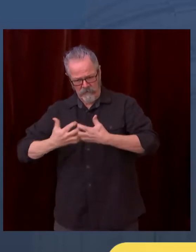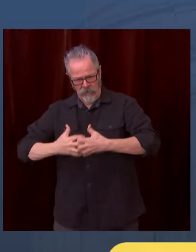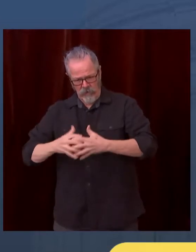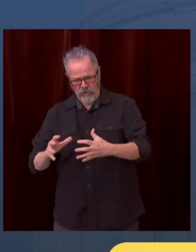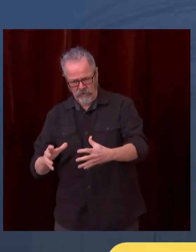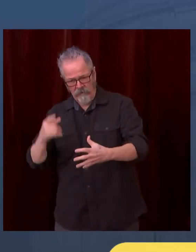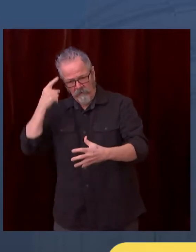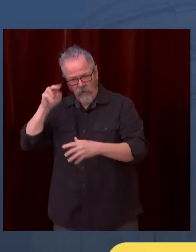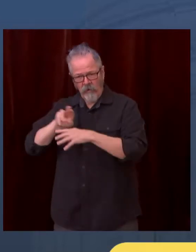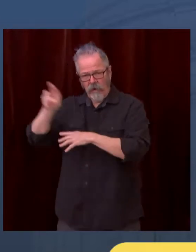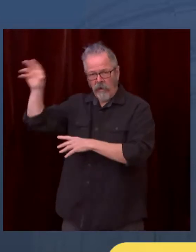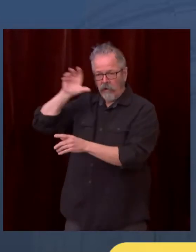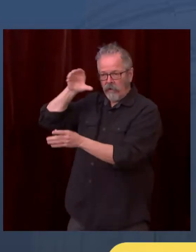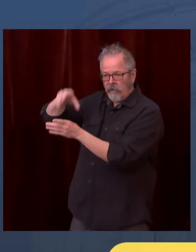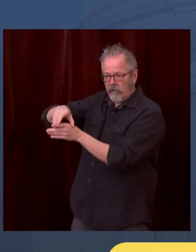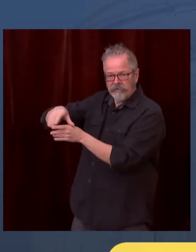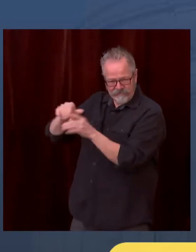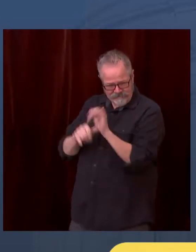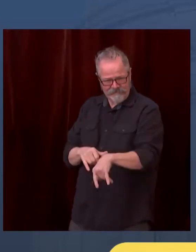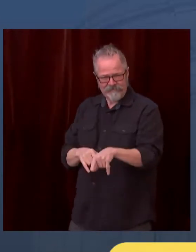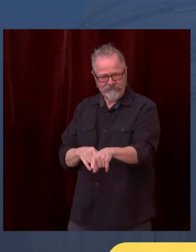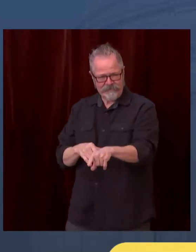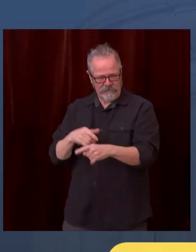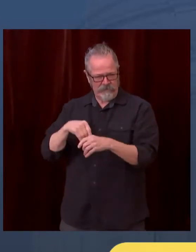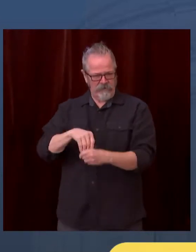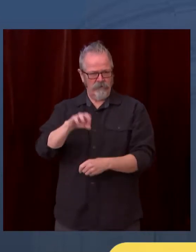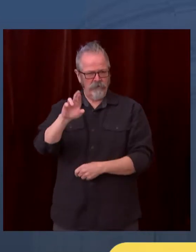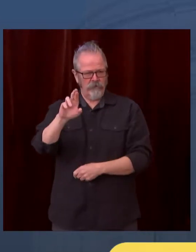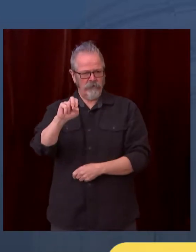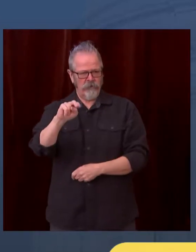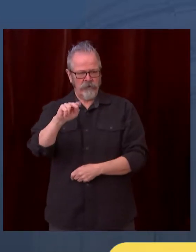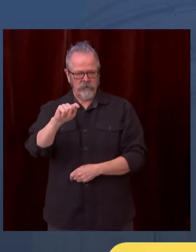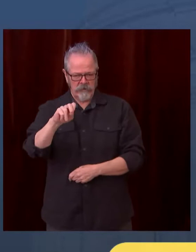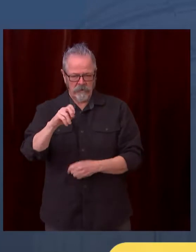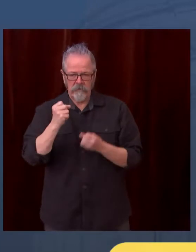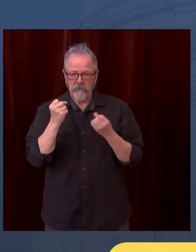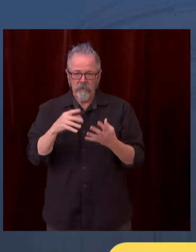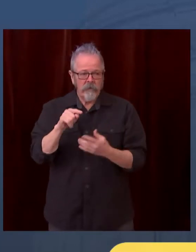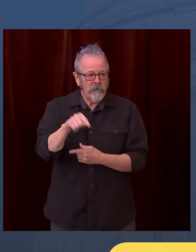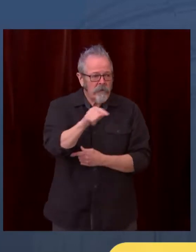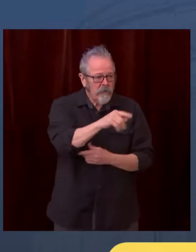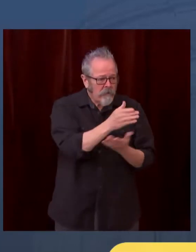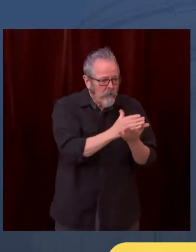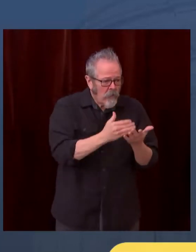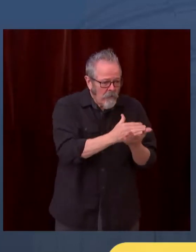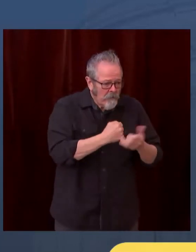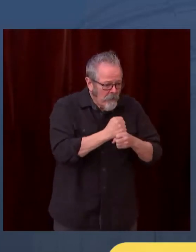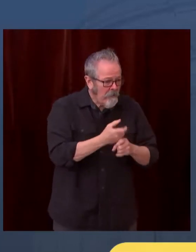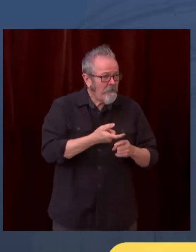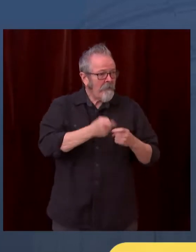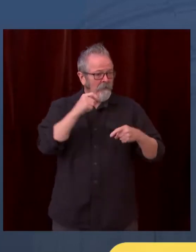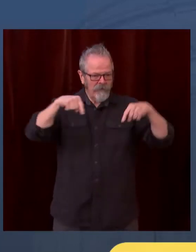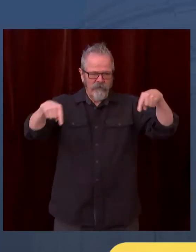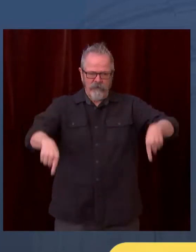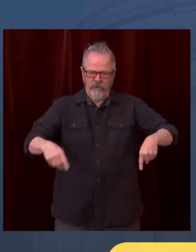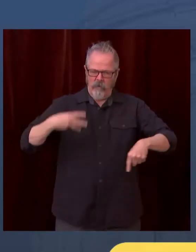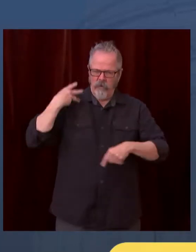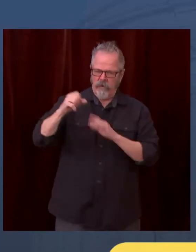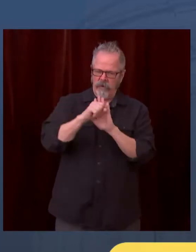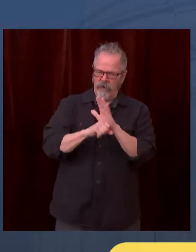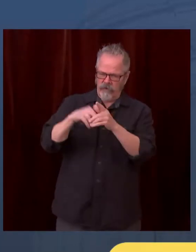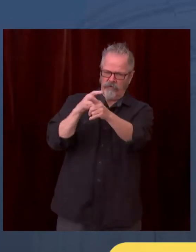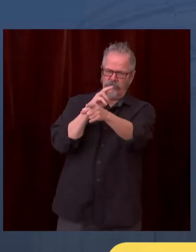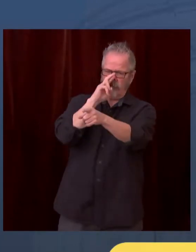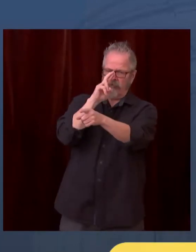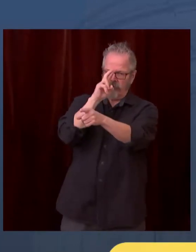of the cosmos. This is another yet incredible success of their amazing technology to always be there for